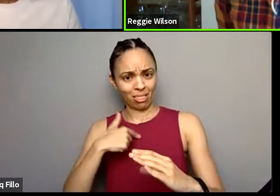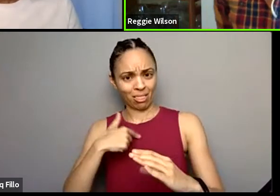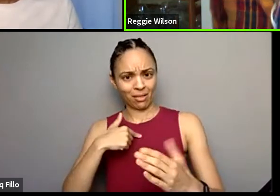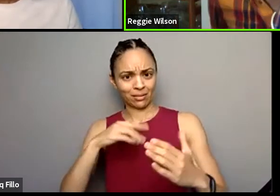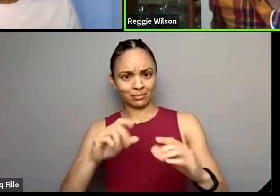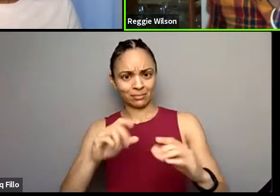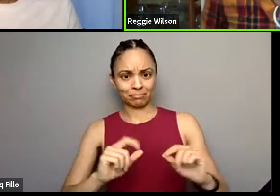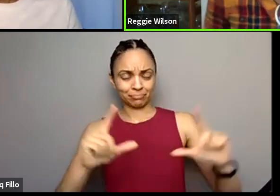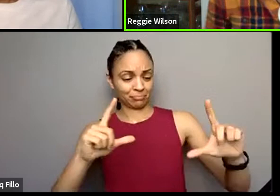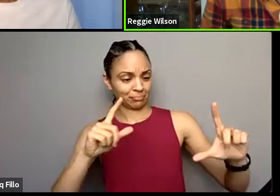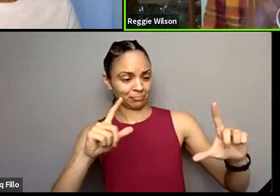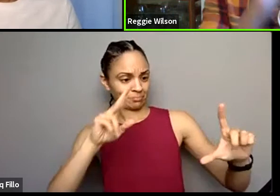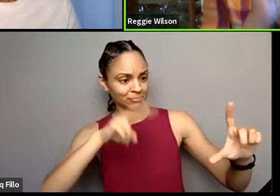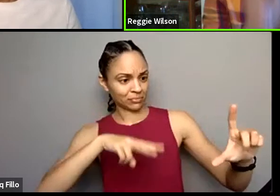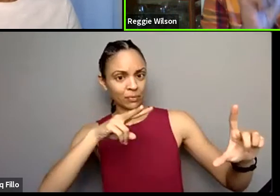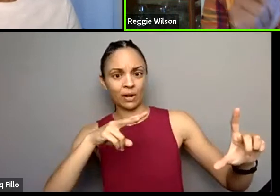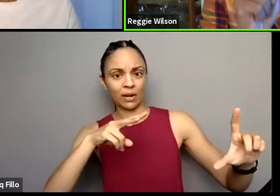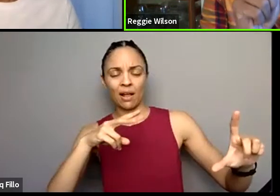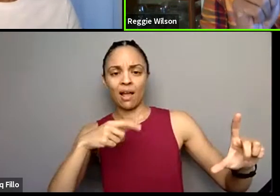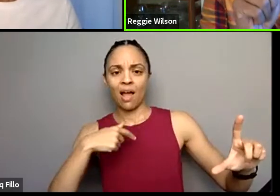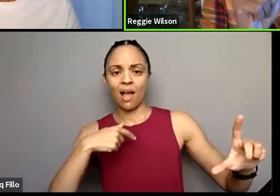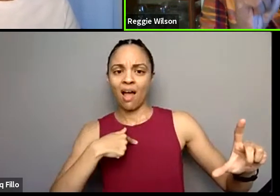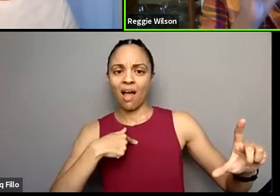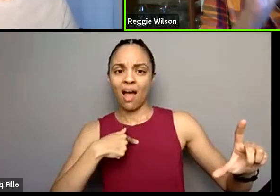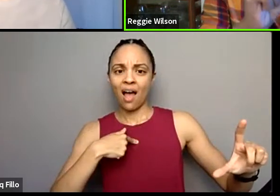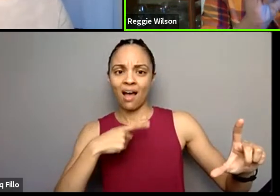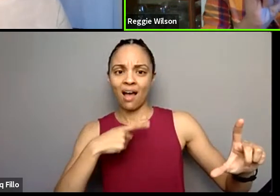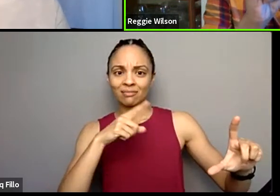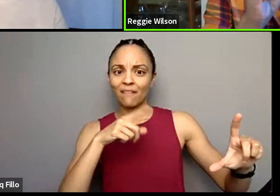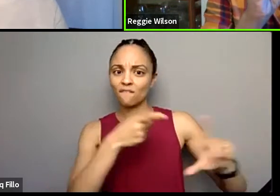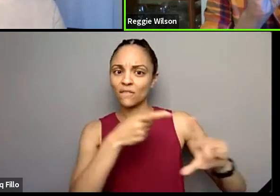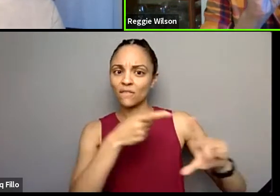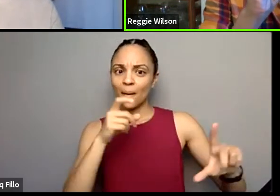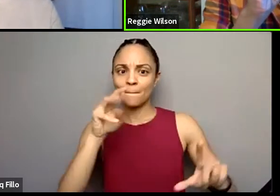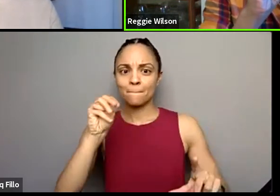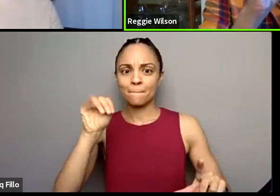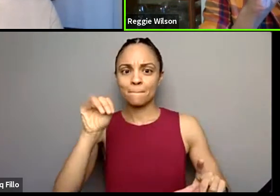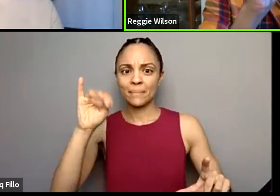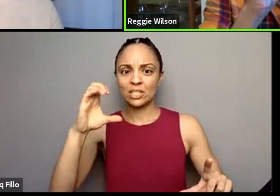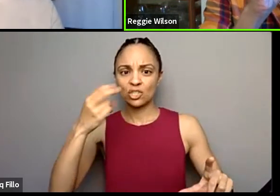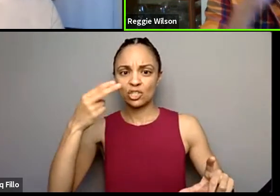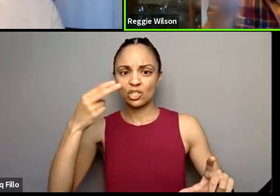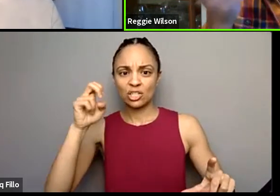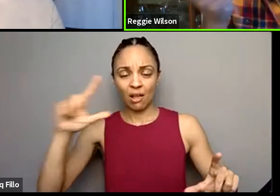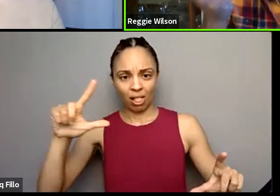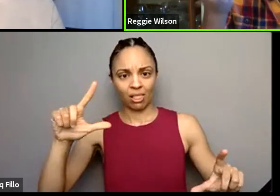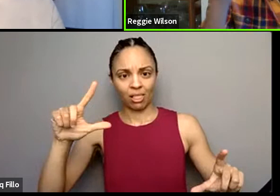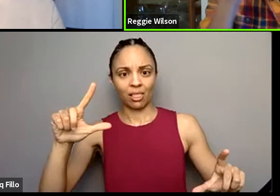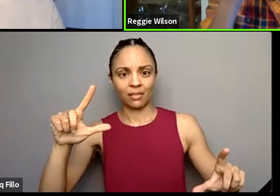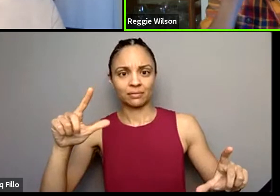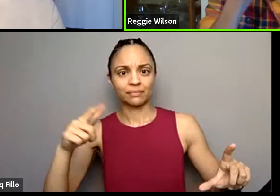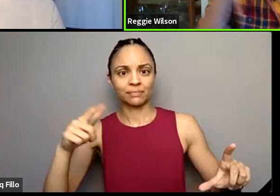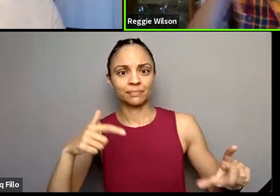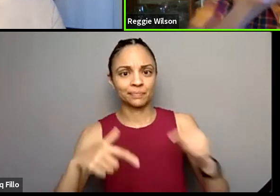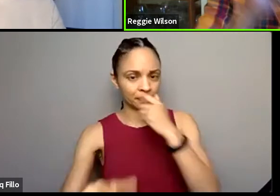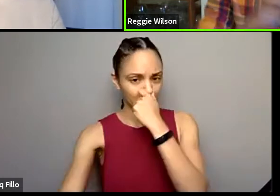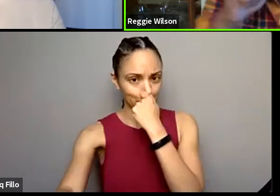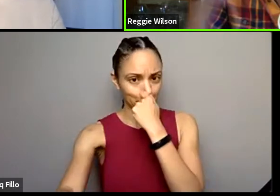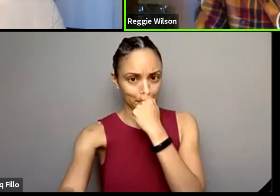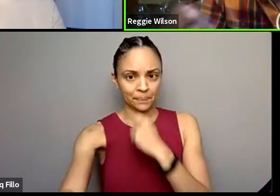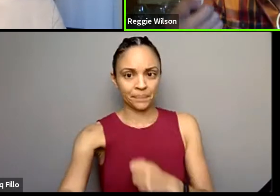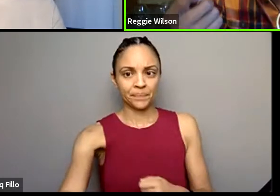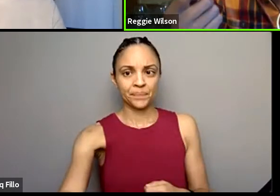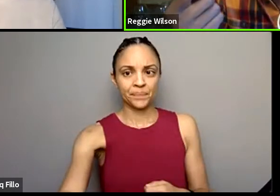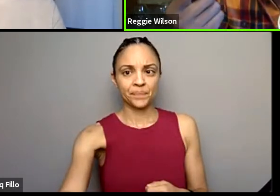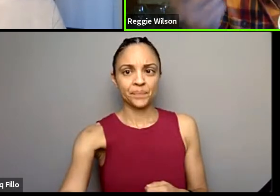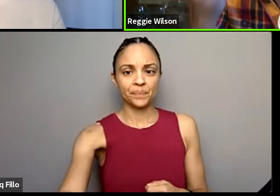And it was from Michelle, and I was actually, had just, I call it lost a dancer, but a dancer wasn't able